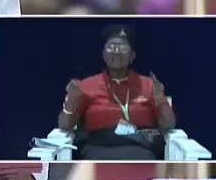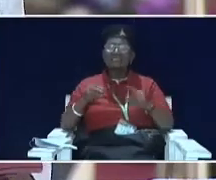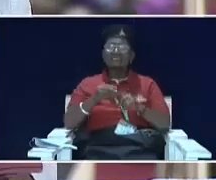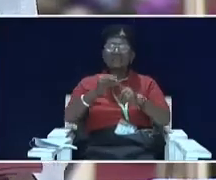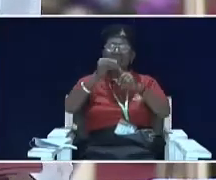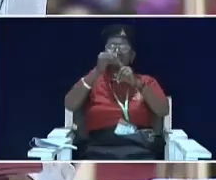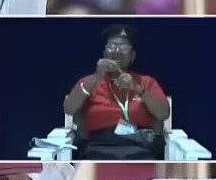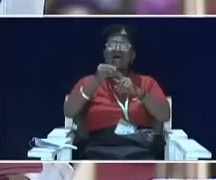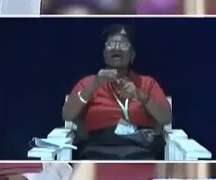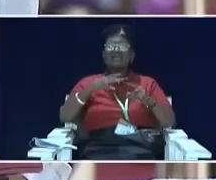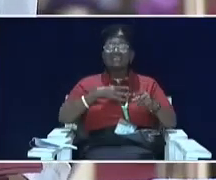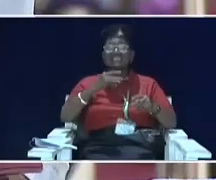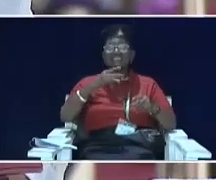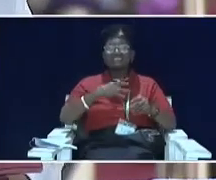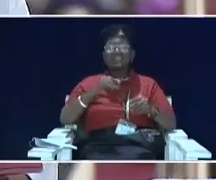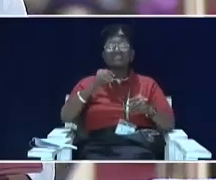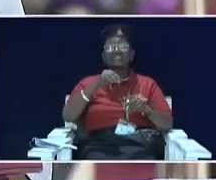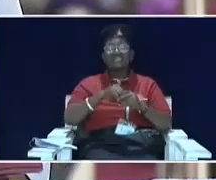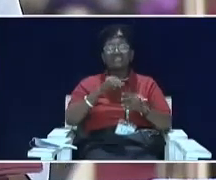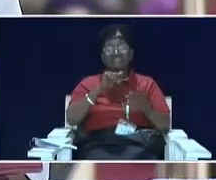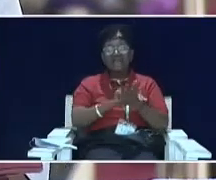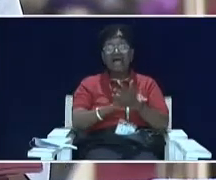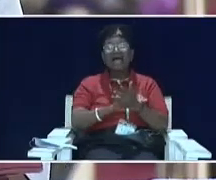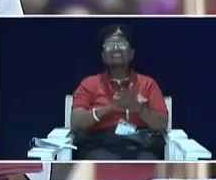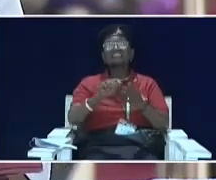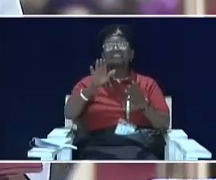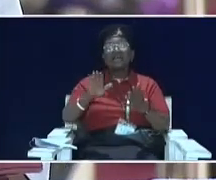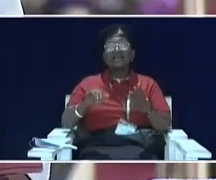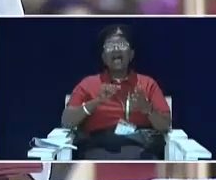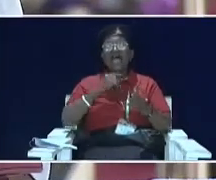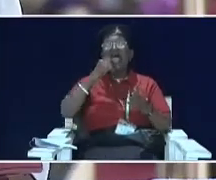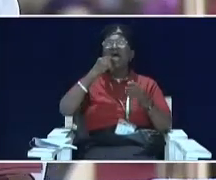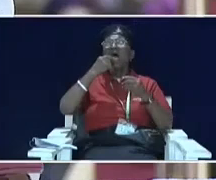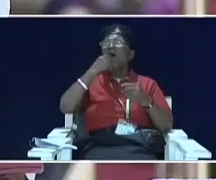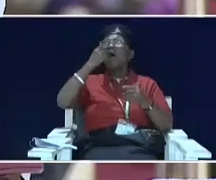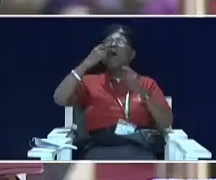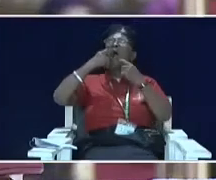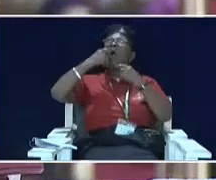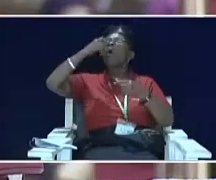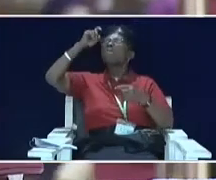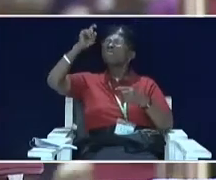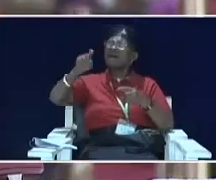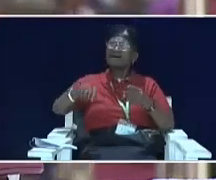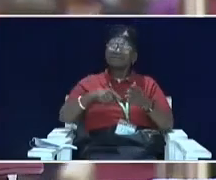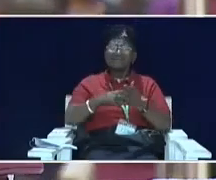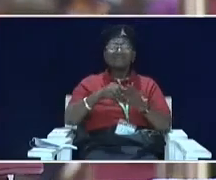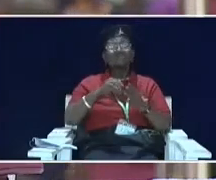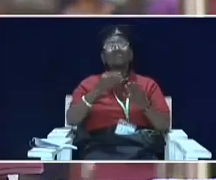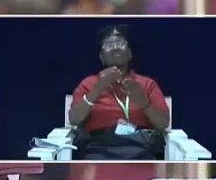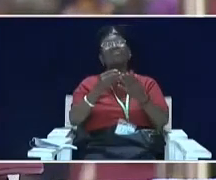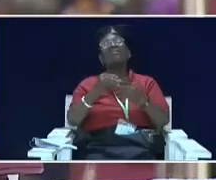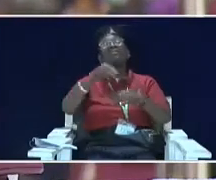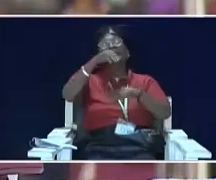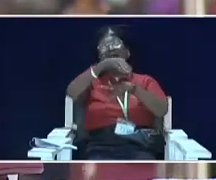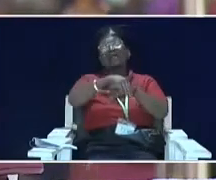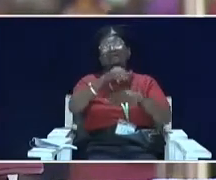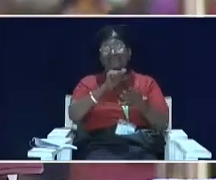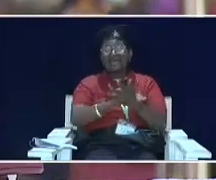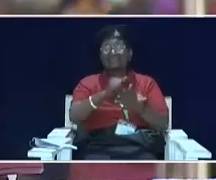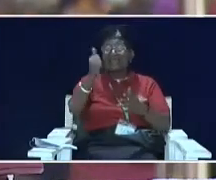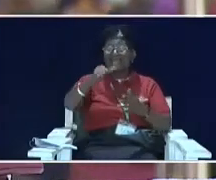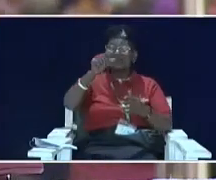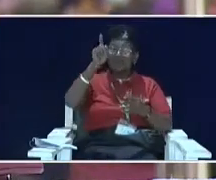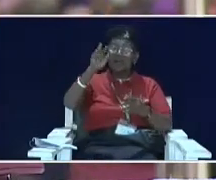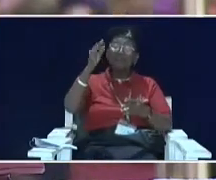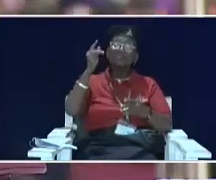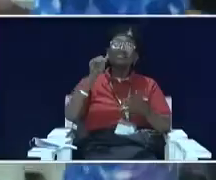I decree tonight, every one of you in need of a second touch from the Almighty God, God